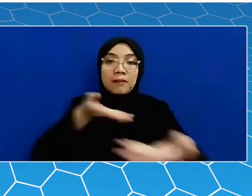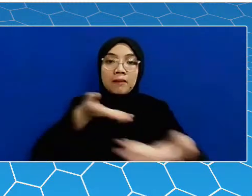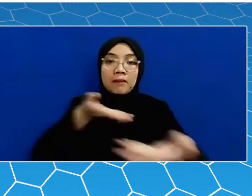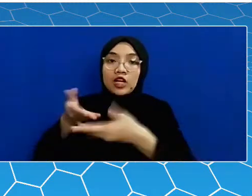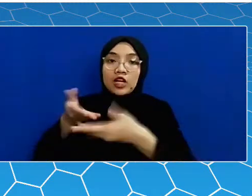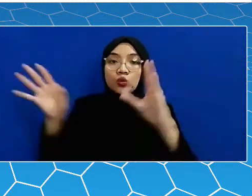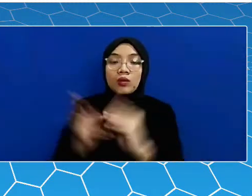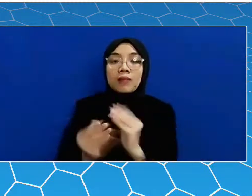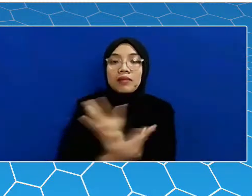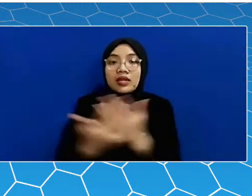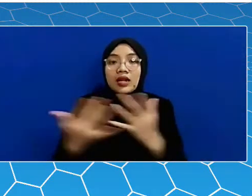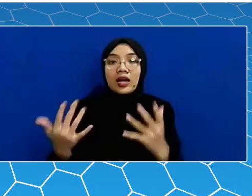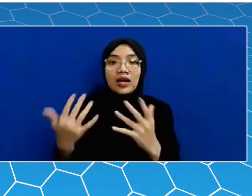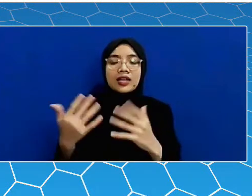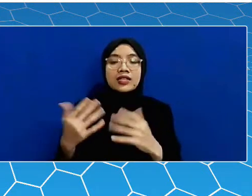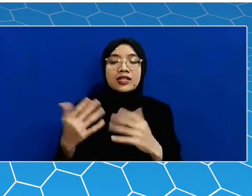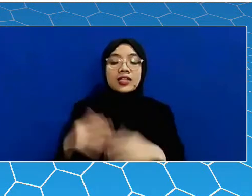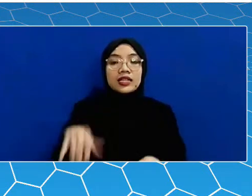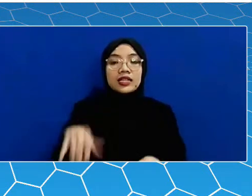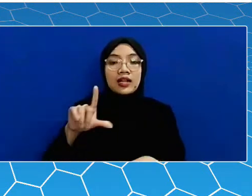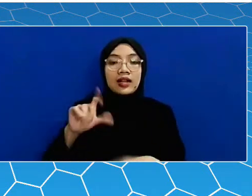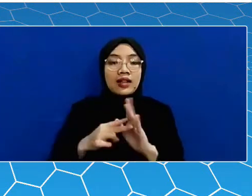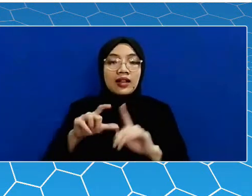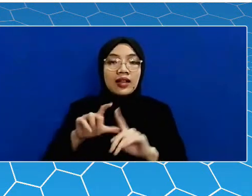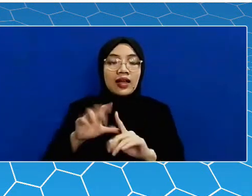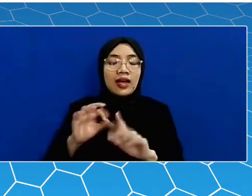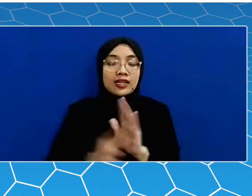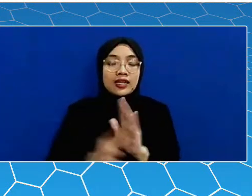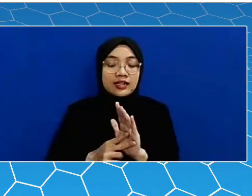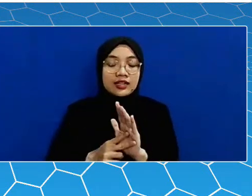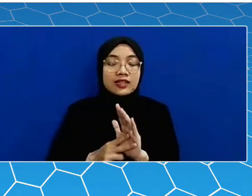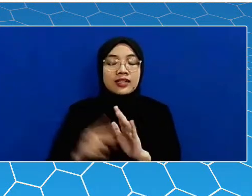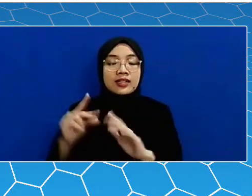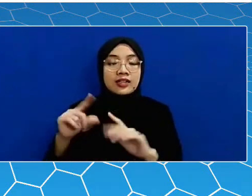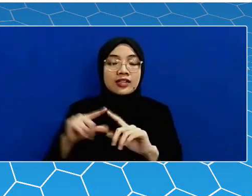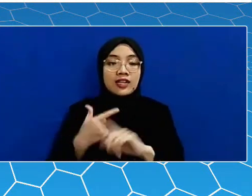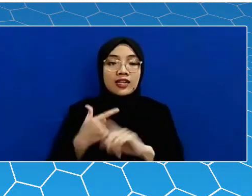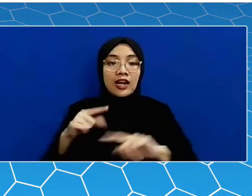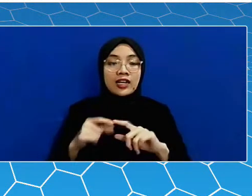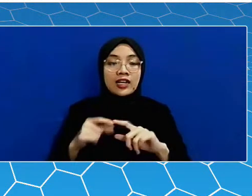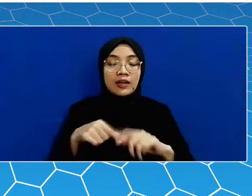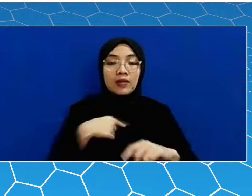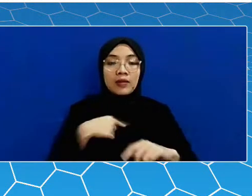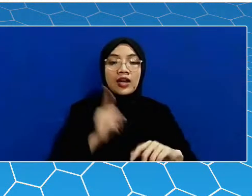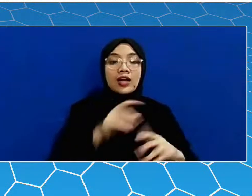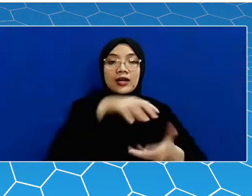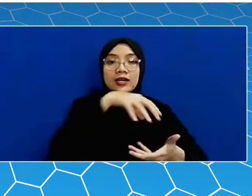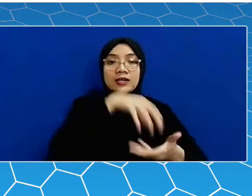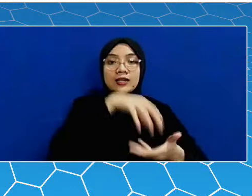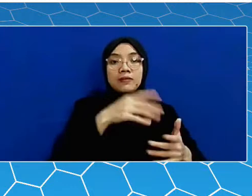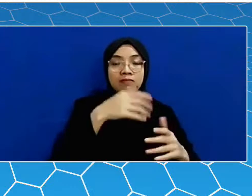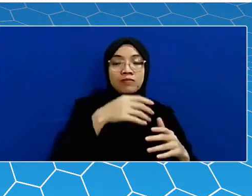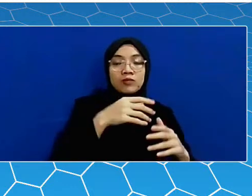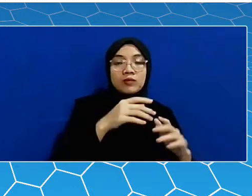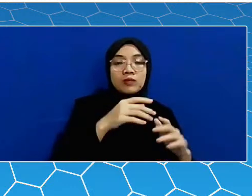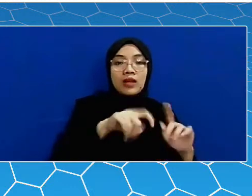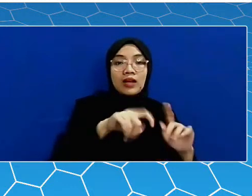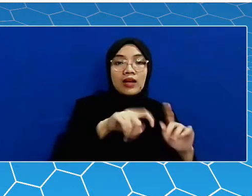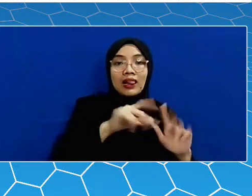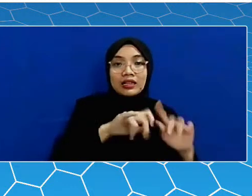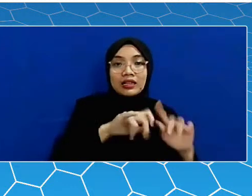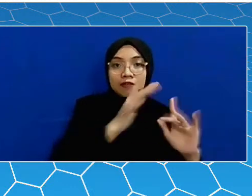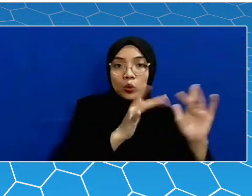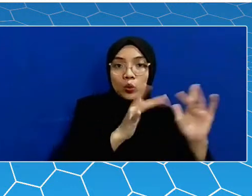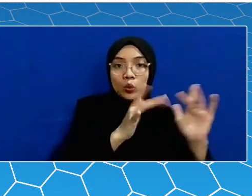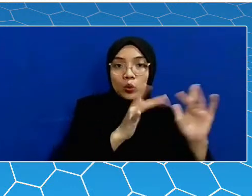the virtual clinics and virtual MDTs is helping us to do that. Next slide, please. And